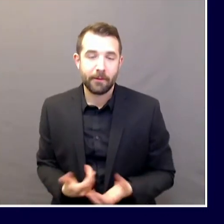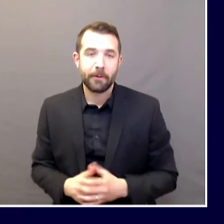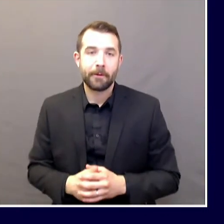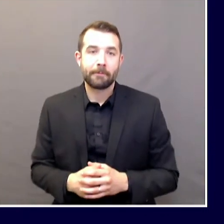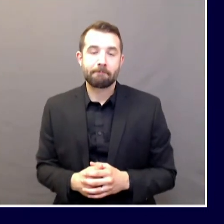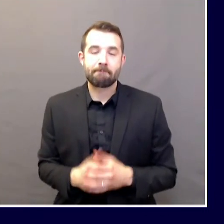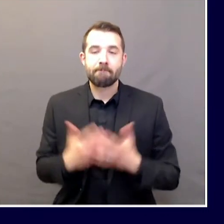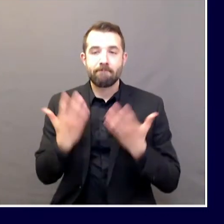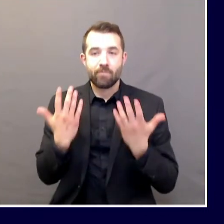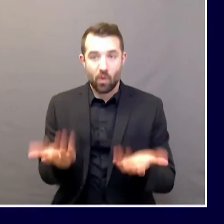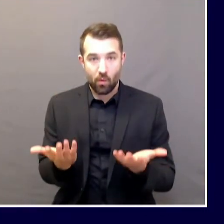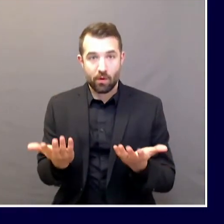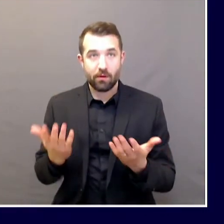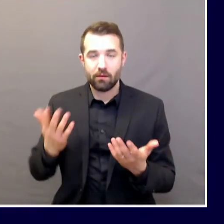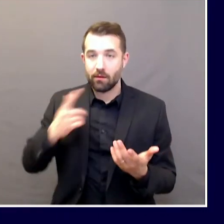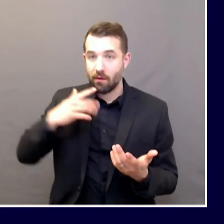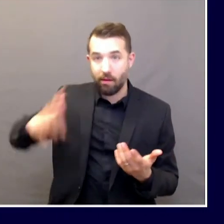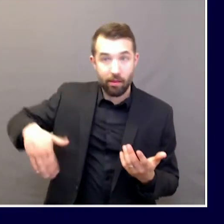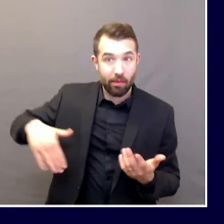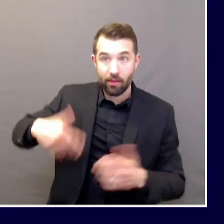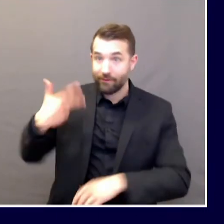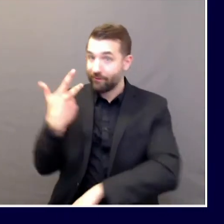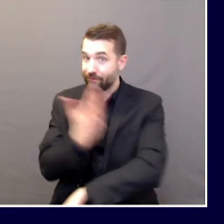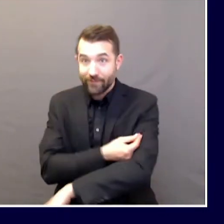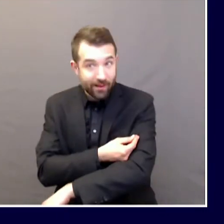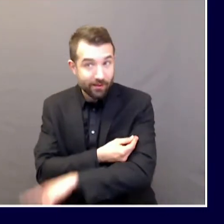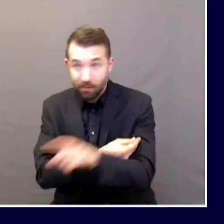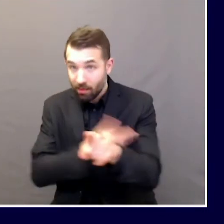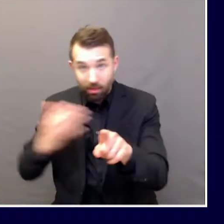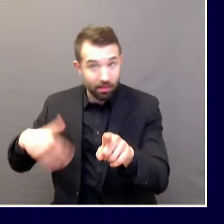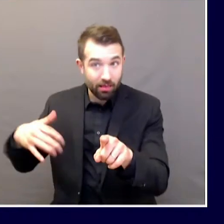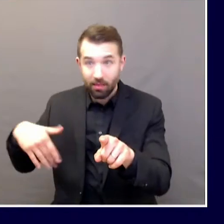not vaccinated yet, but you're looking forward to it, and